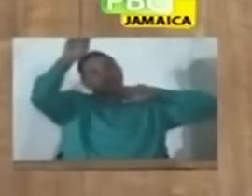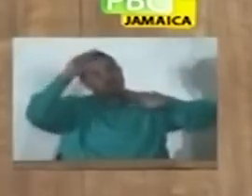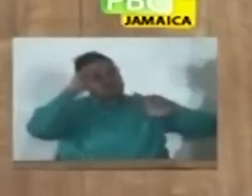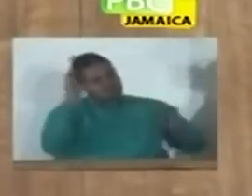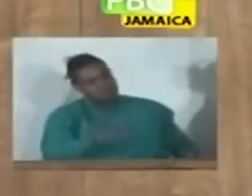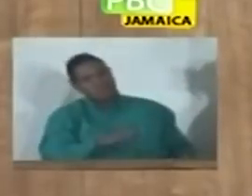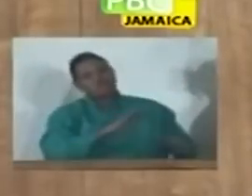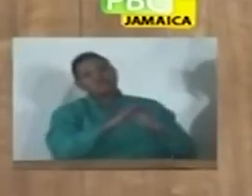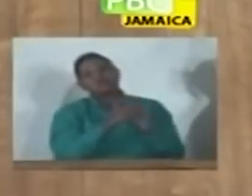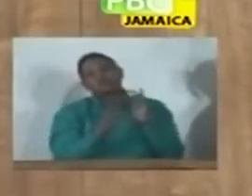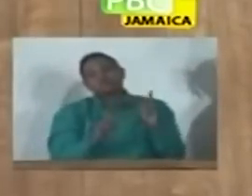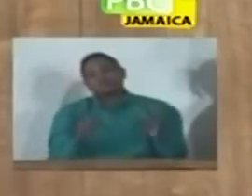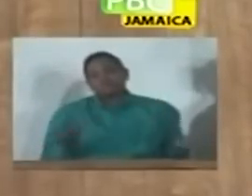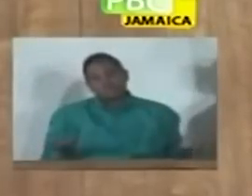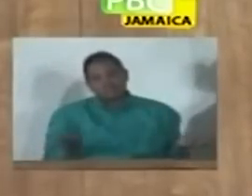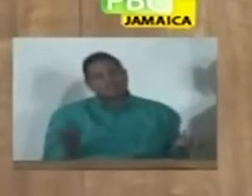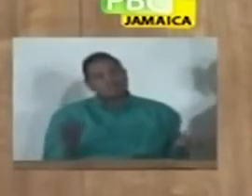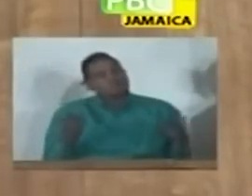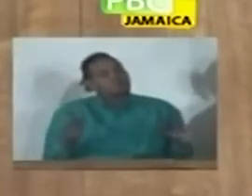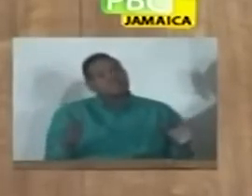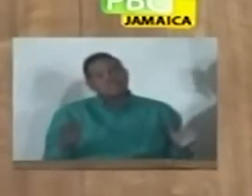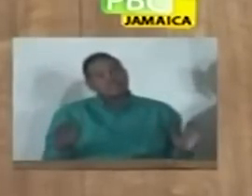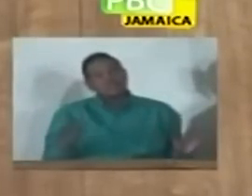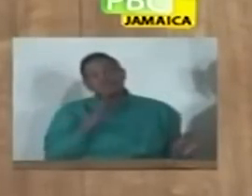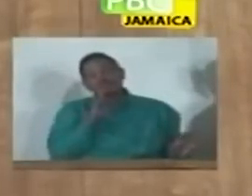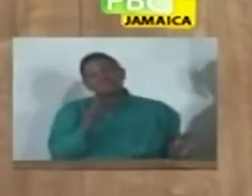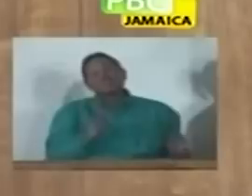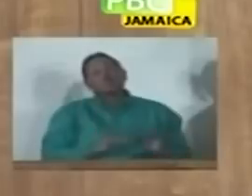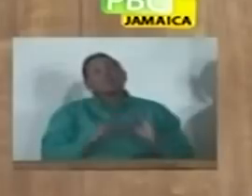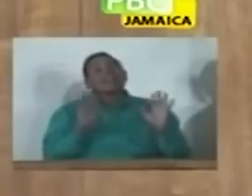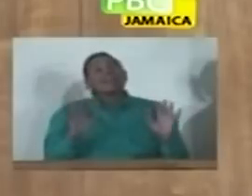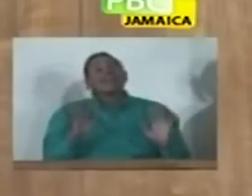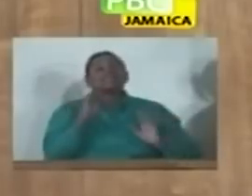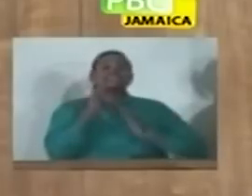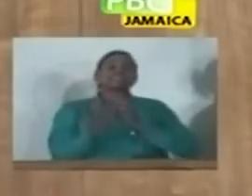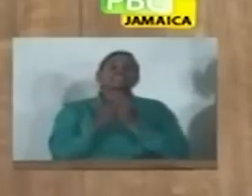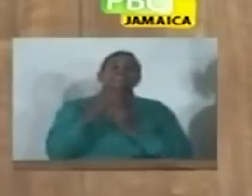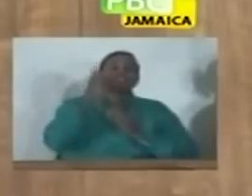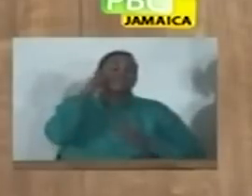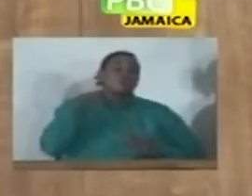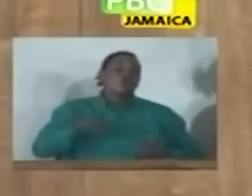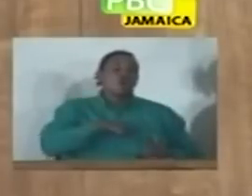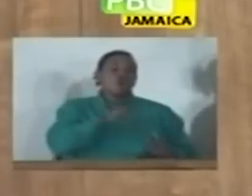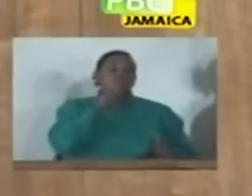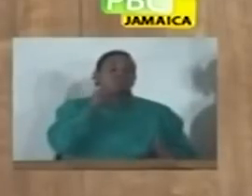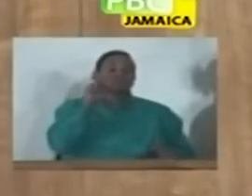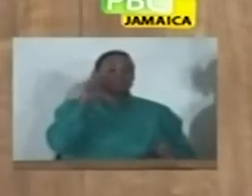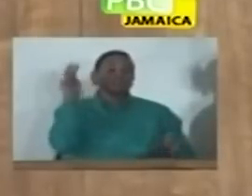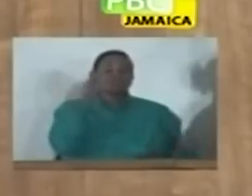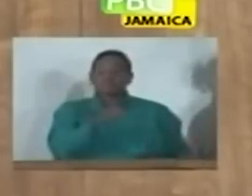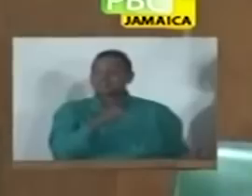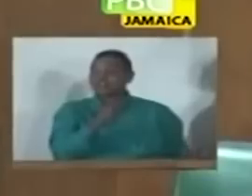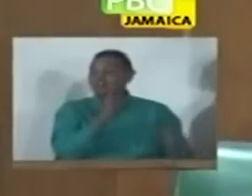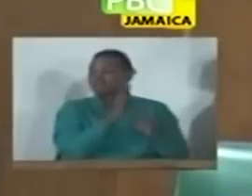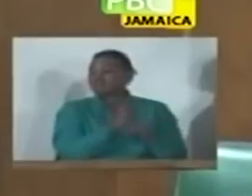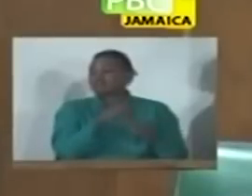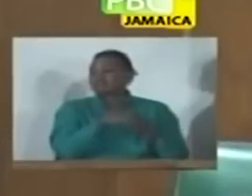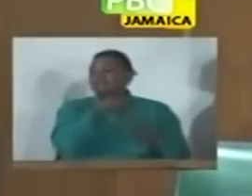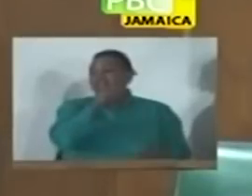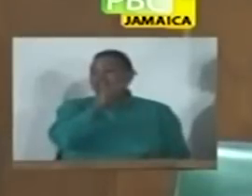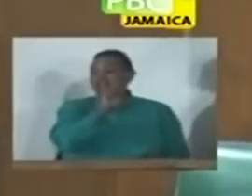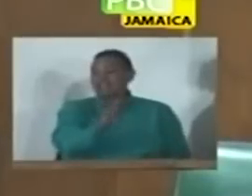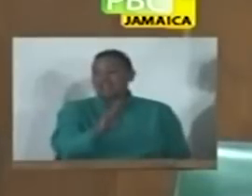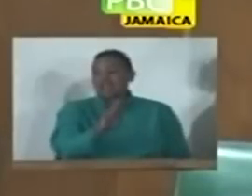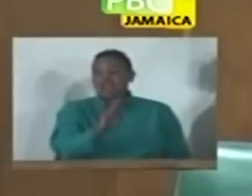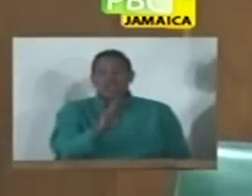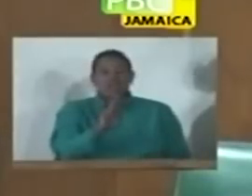clear. It is easy for some of us to put more interest in a rapist in Qatar. Mr. President, point of order.